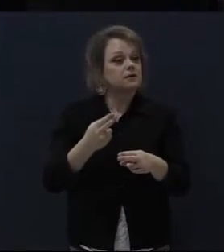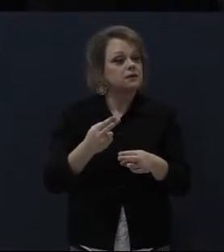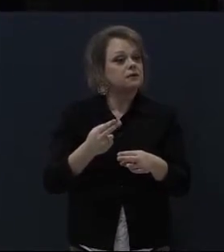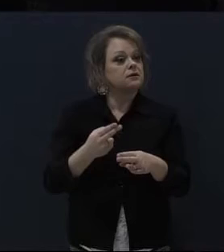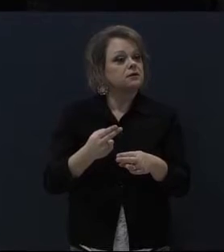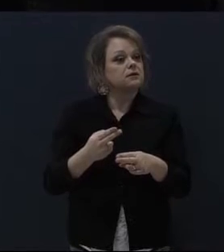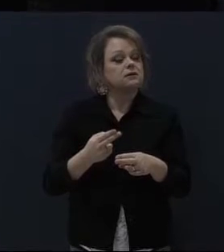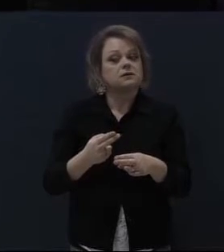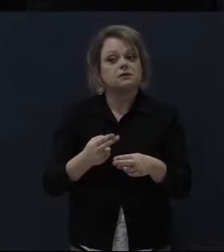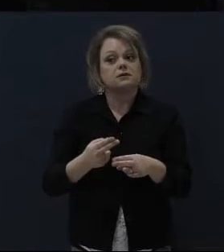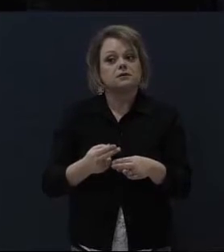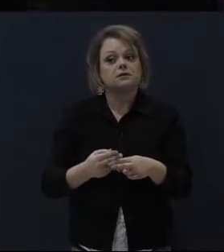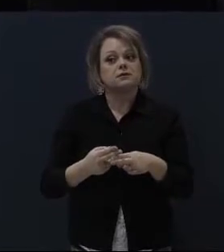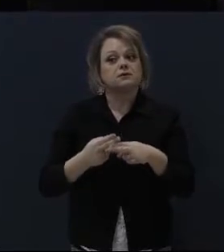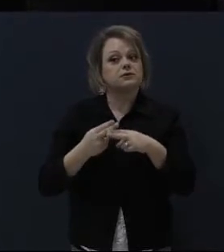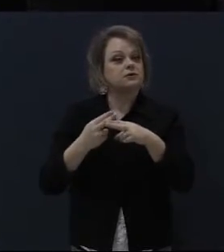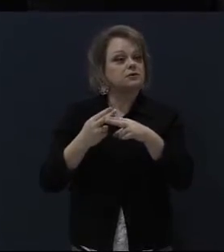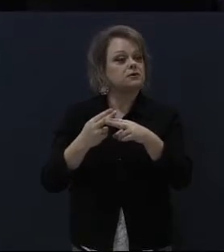name.